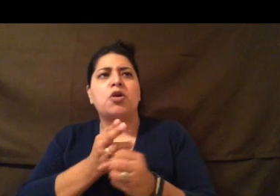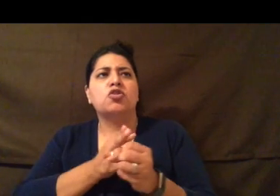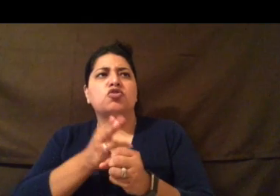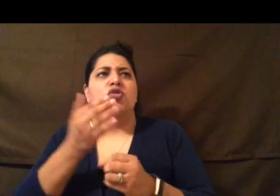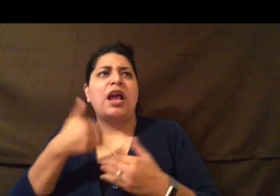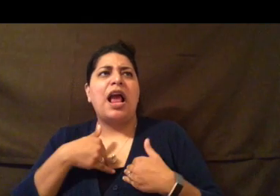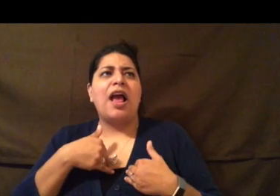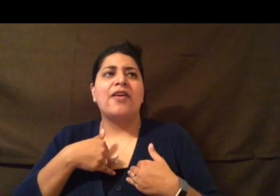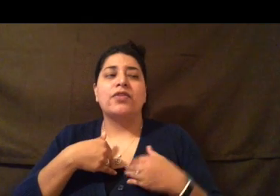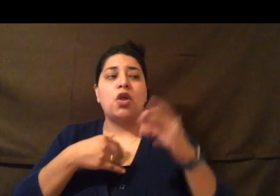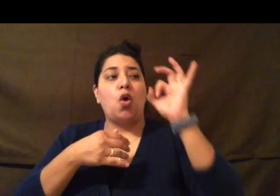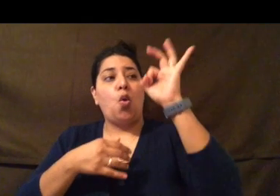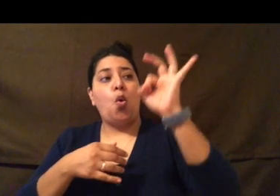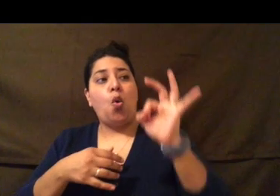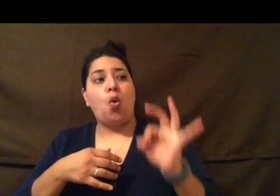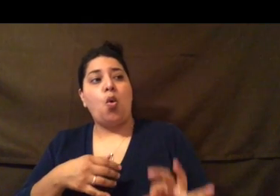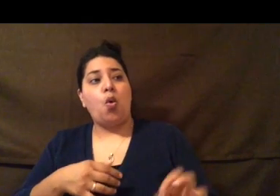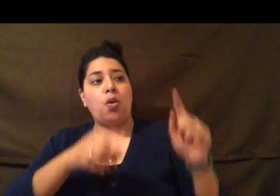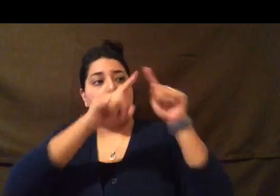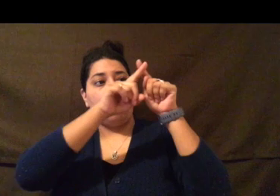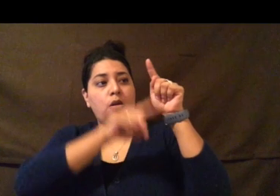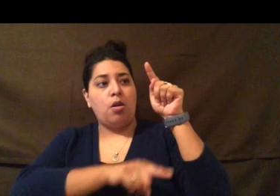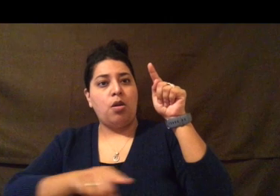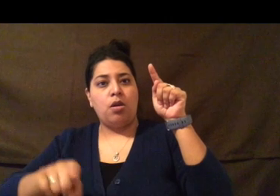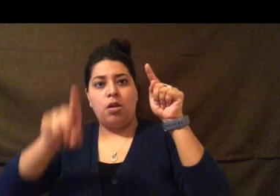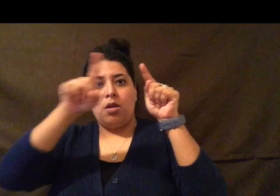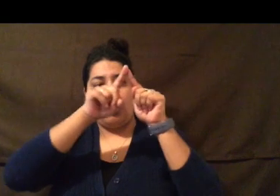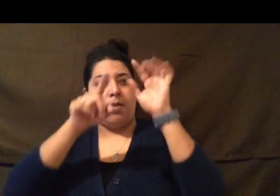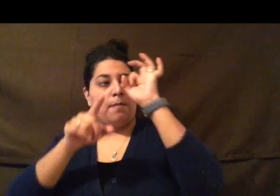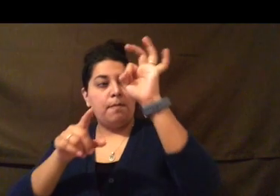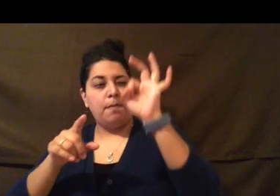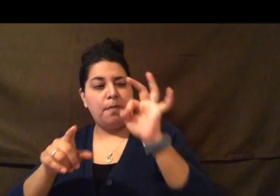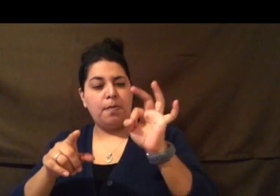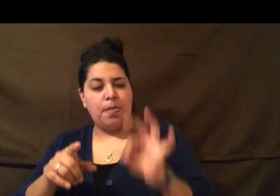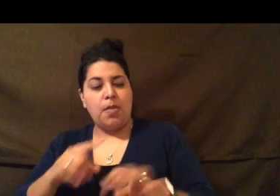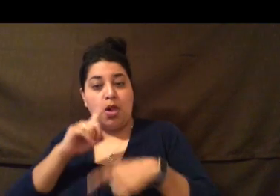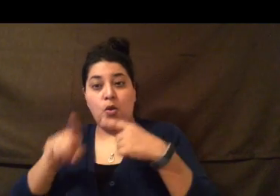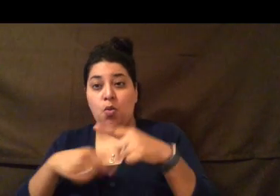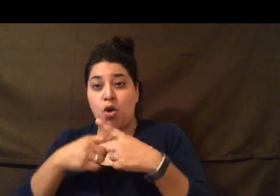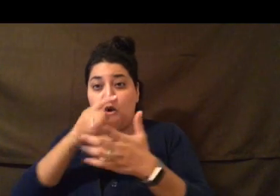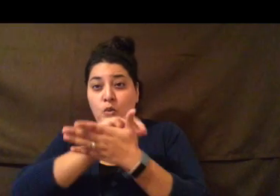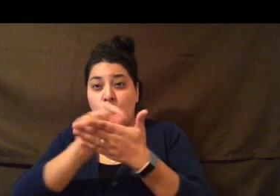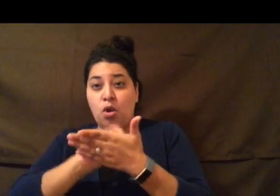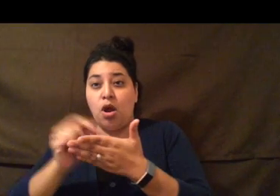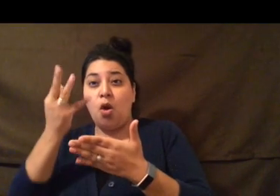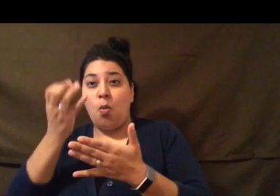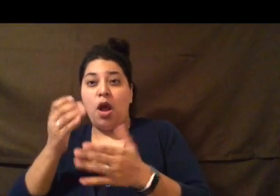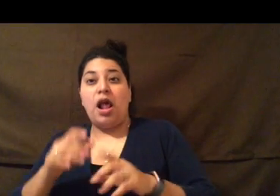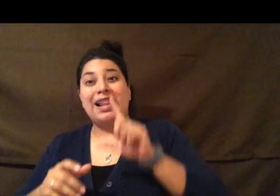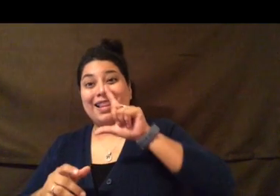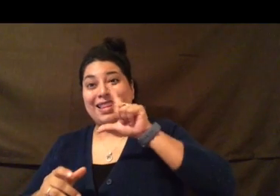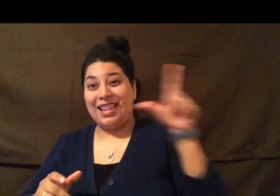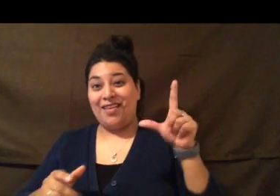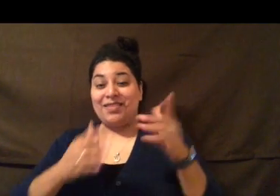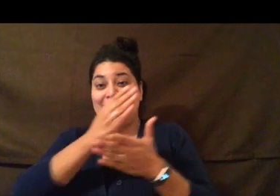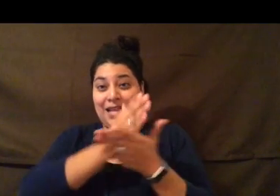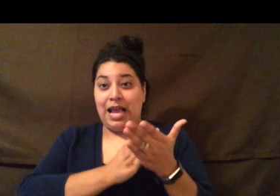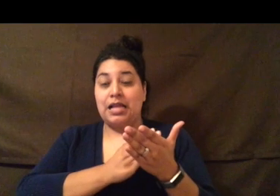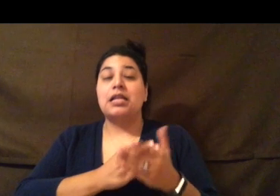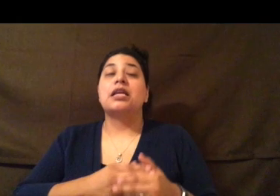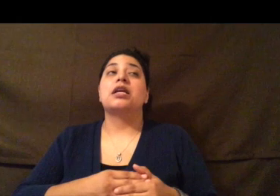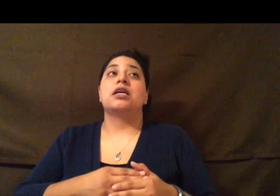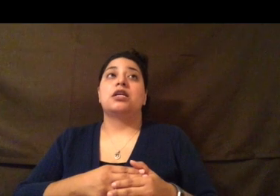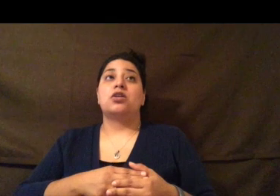sure that you have your holes on the left-hand side of your paper. Always, always, always when we're writing, we want to have our holes on the left-hand